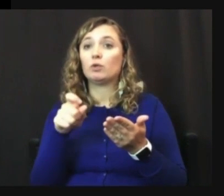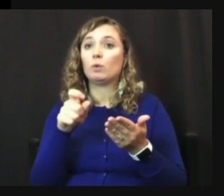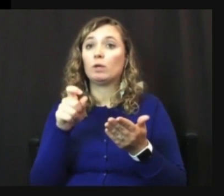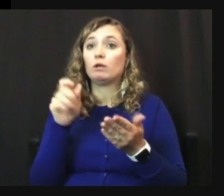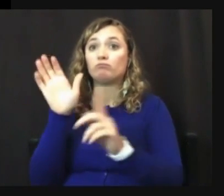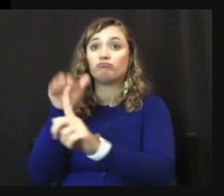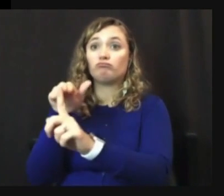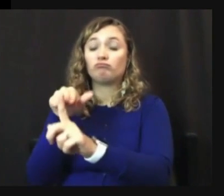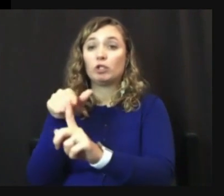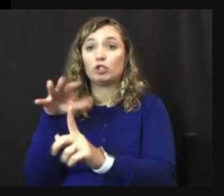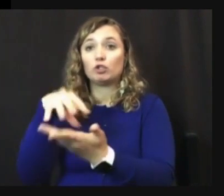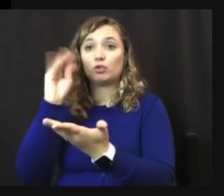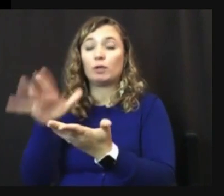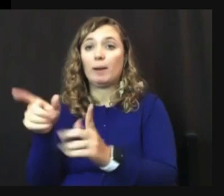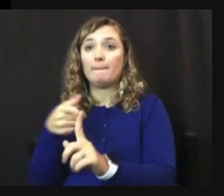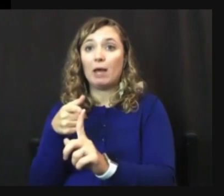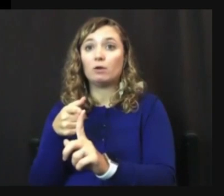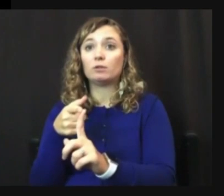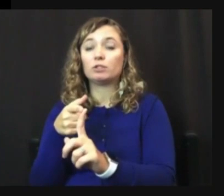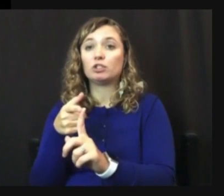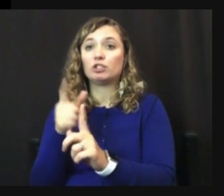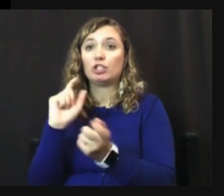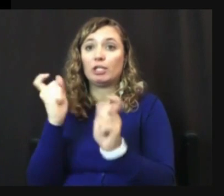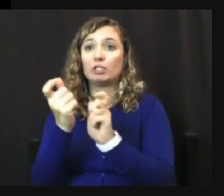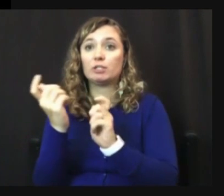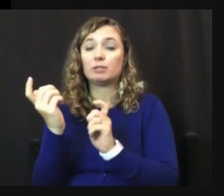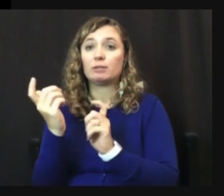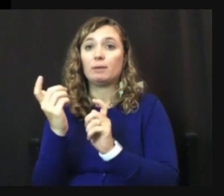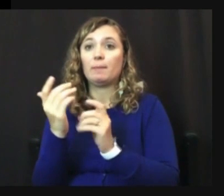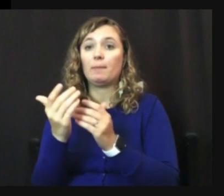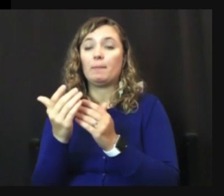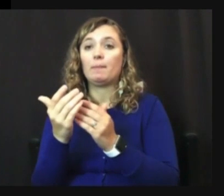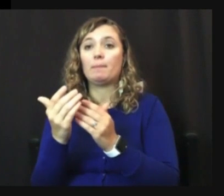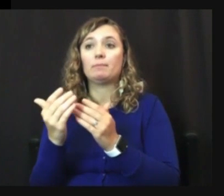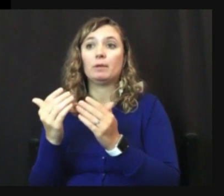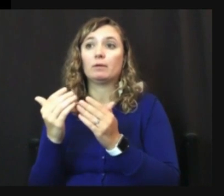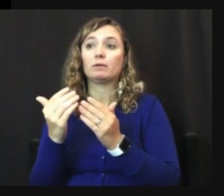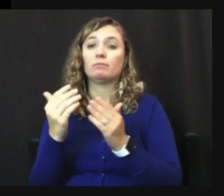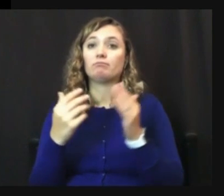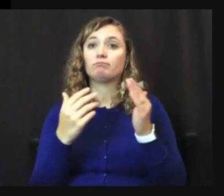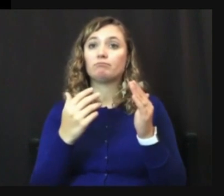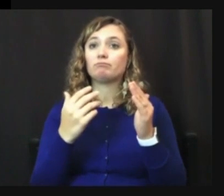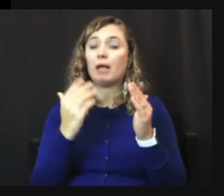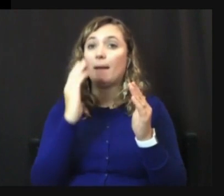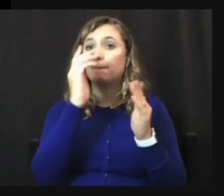This is where that comes from. You're still, a lot of the things that we do already.